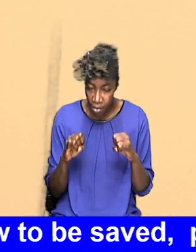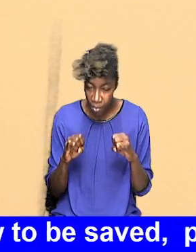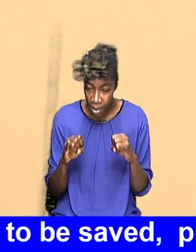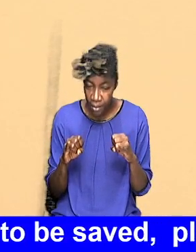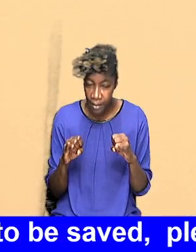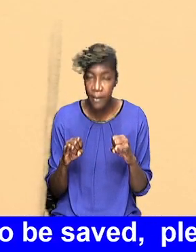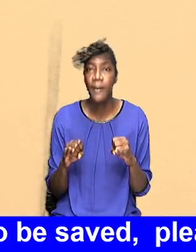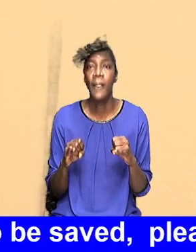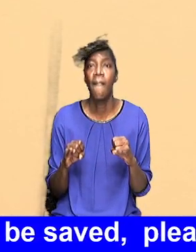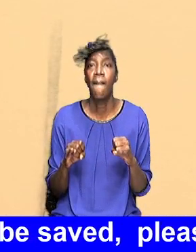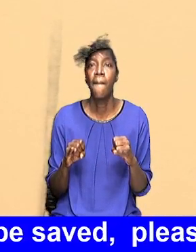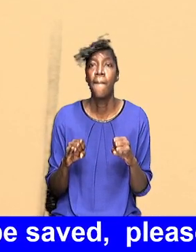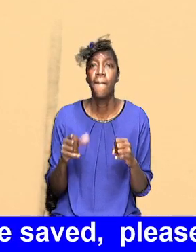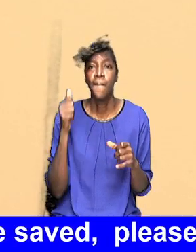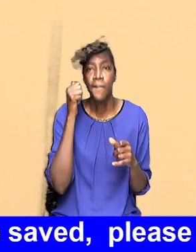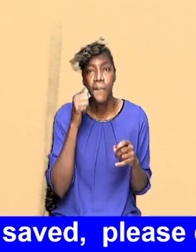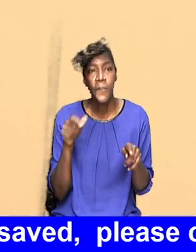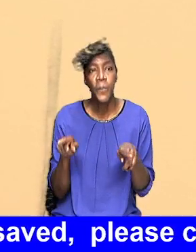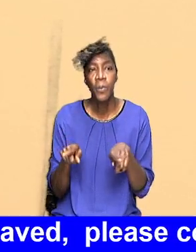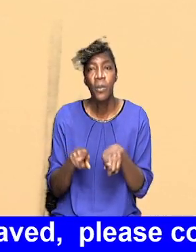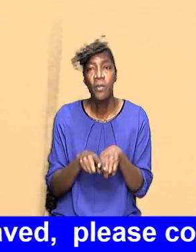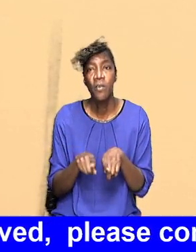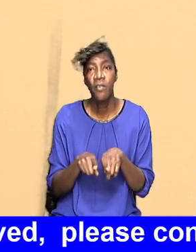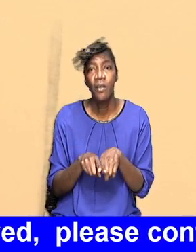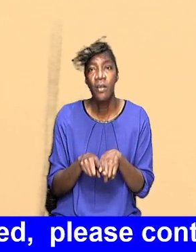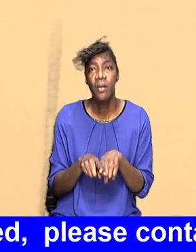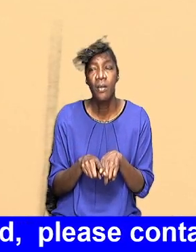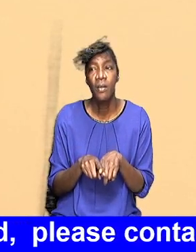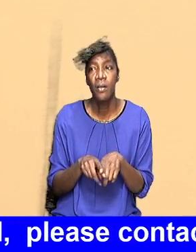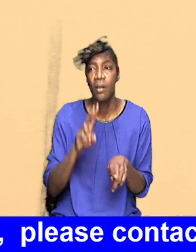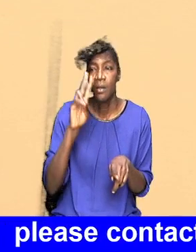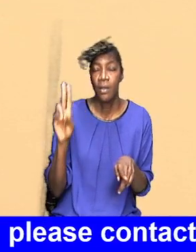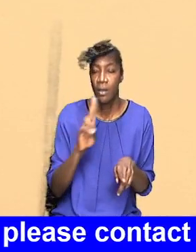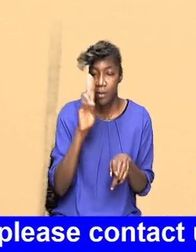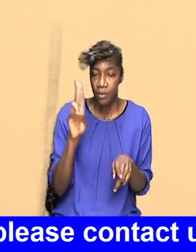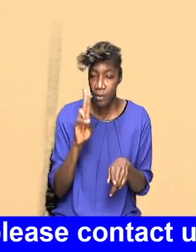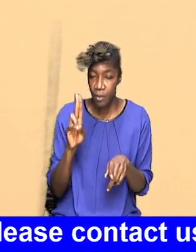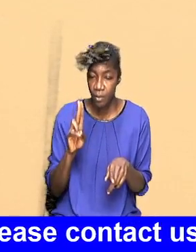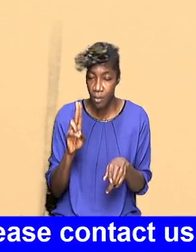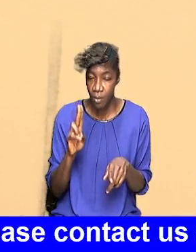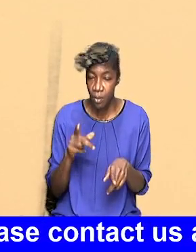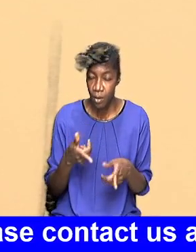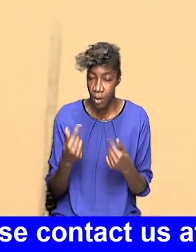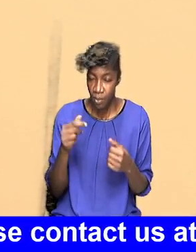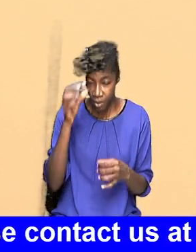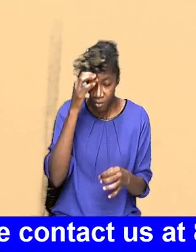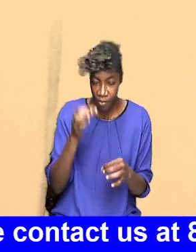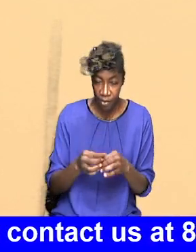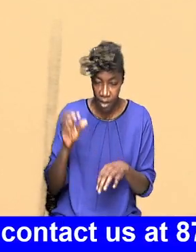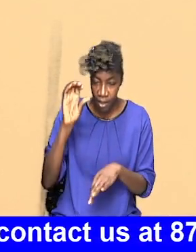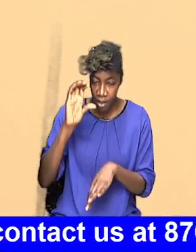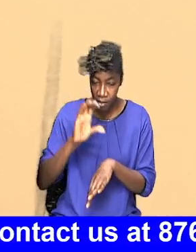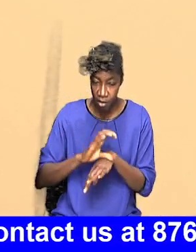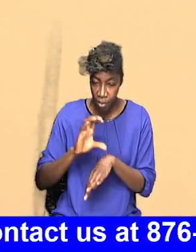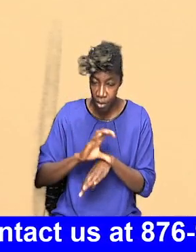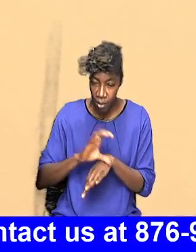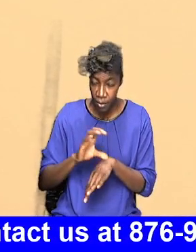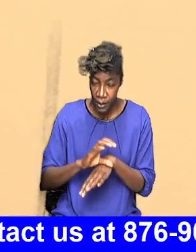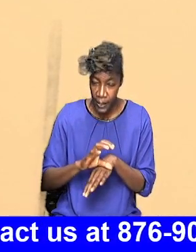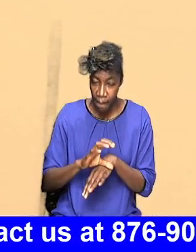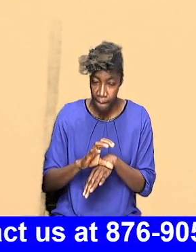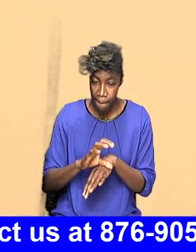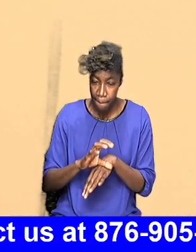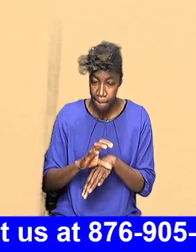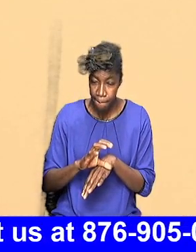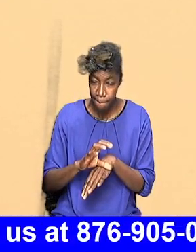know, there's a sister that used to attend Faith Chapel, as in Faith Chapel where we are.